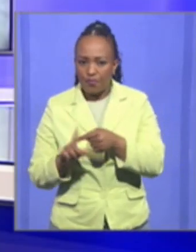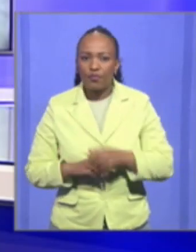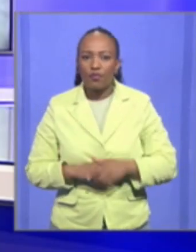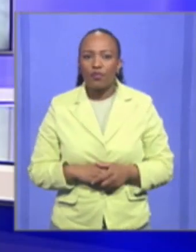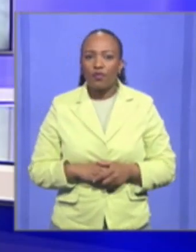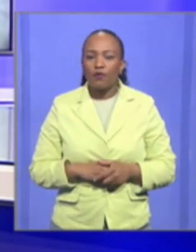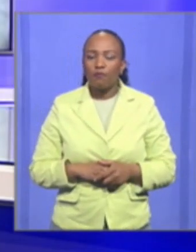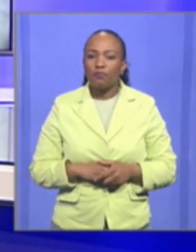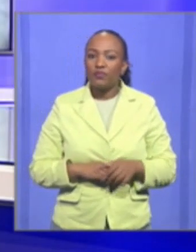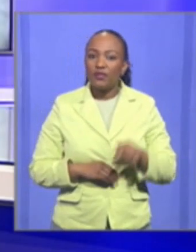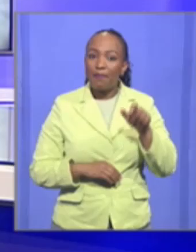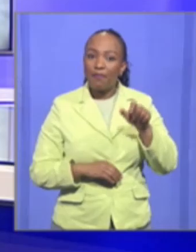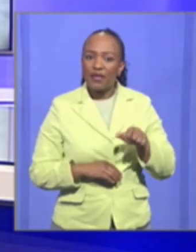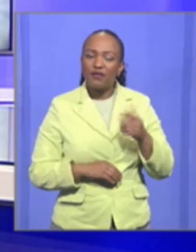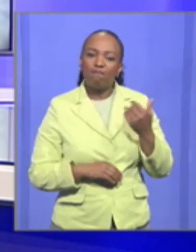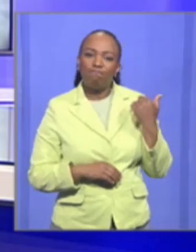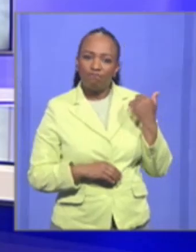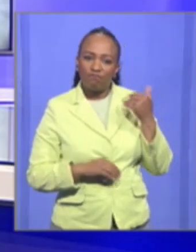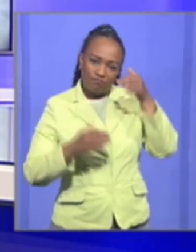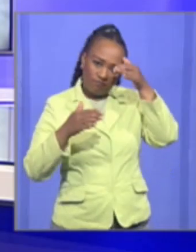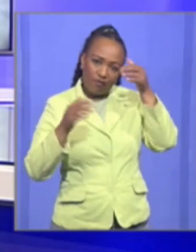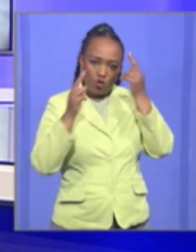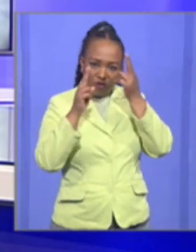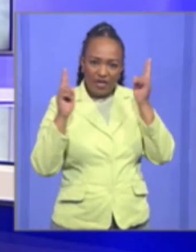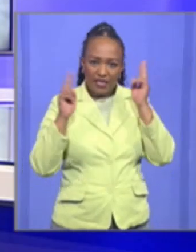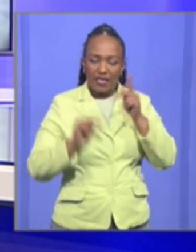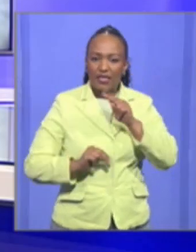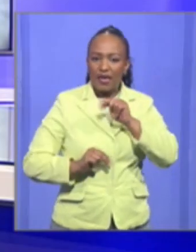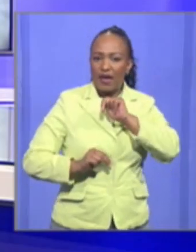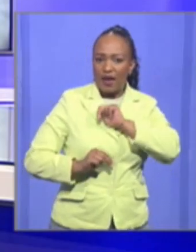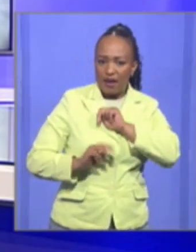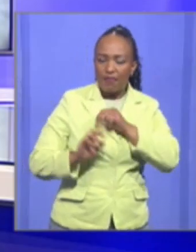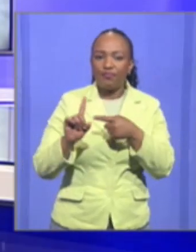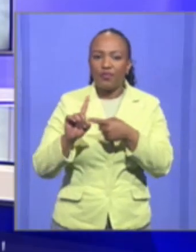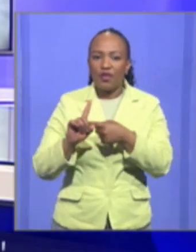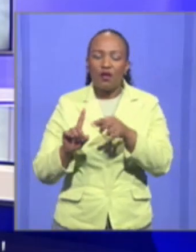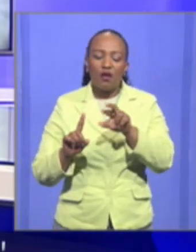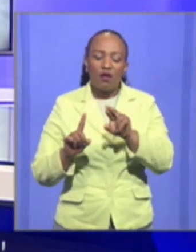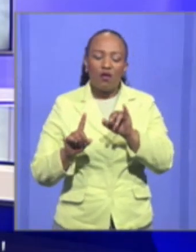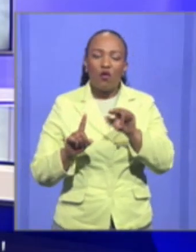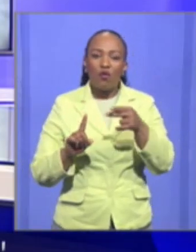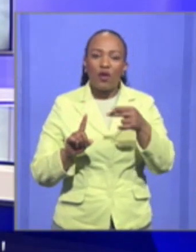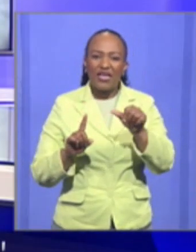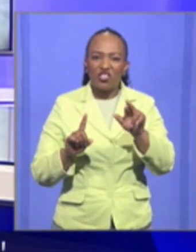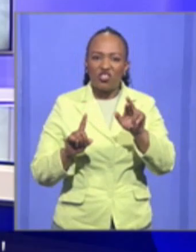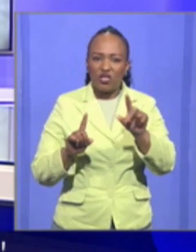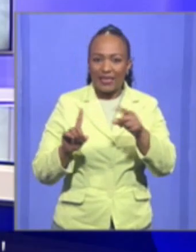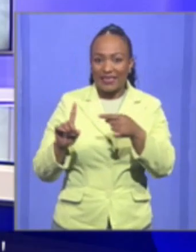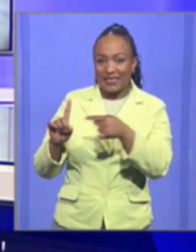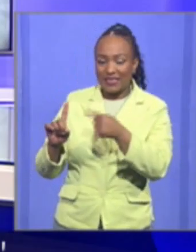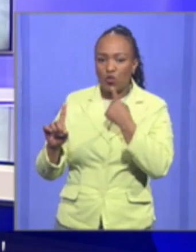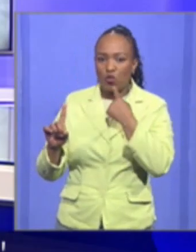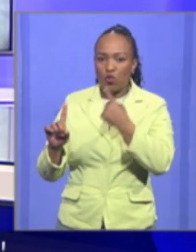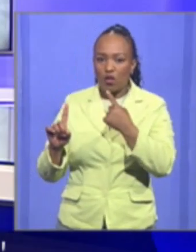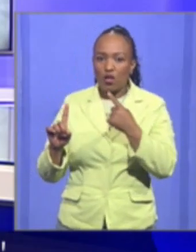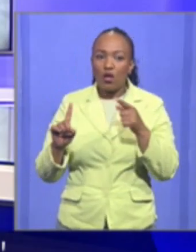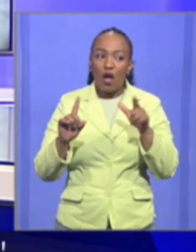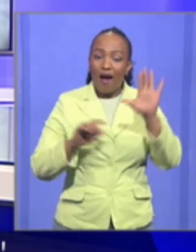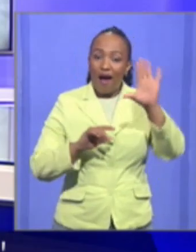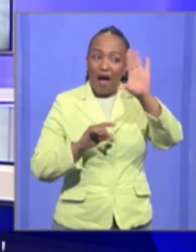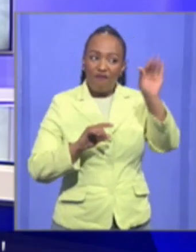Setsebi sa malwetši a go fetela ka University ya KwaZulu-Natal Dr. Richard Lessels o re dinaga tša Afrika